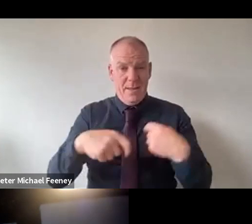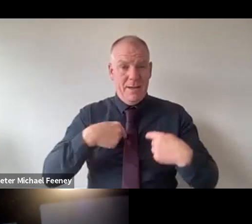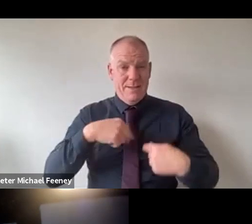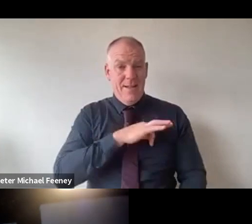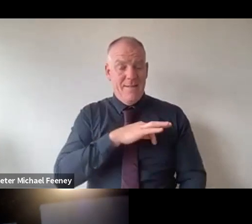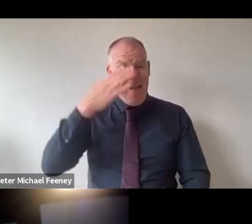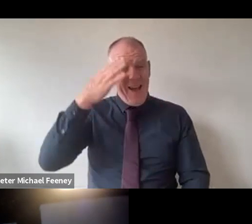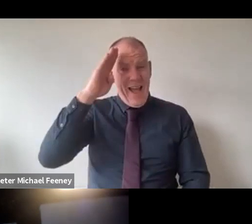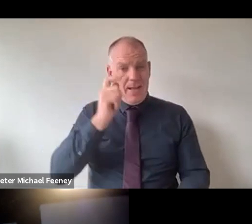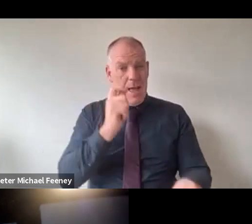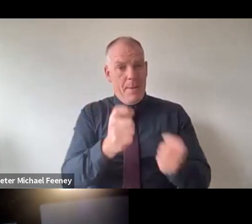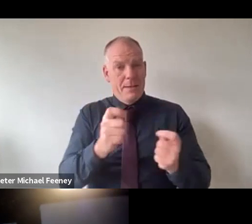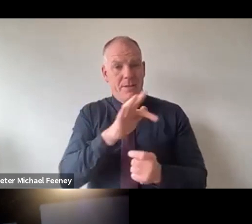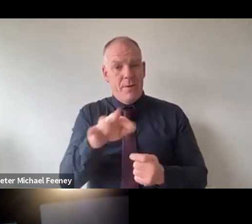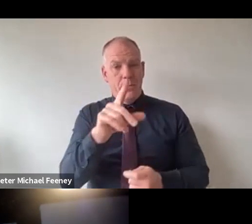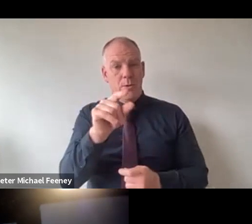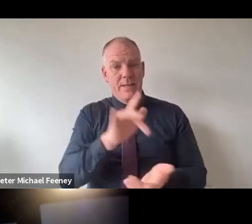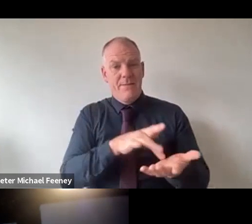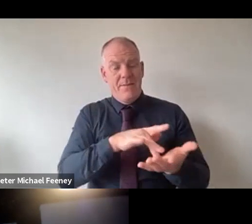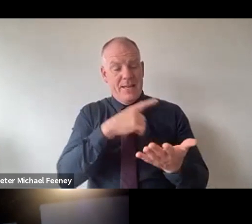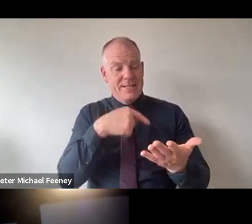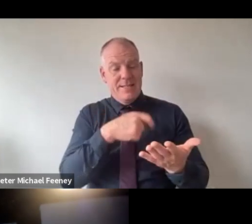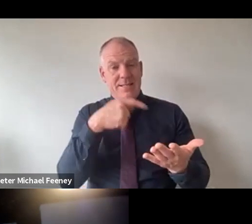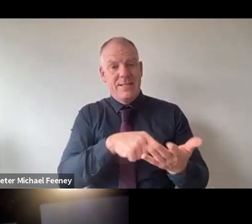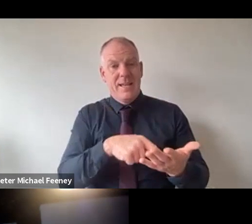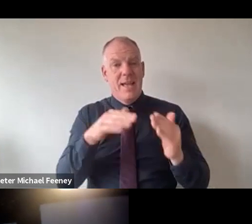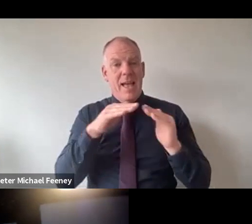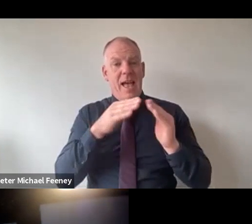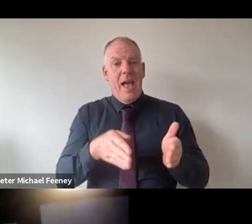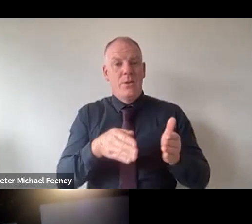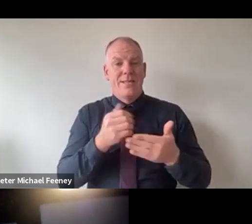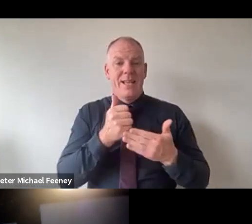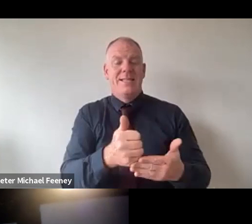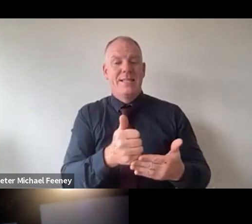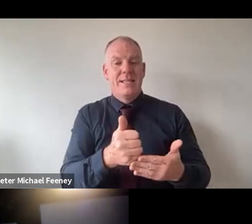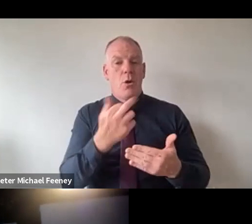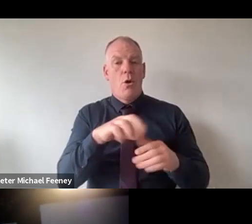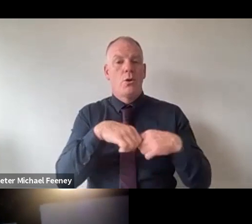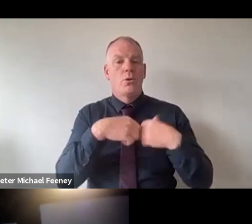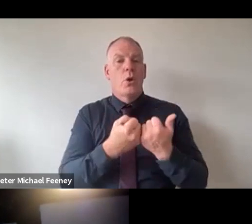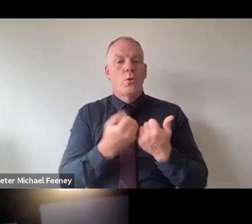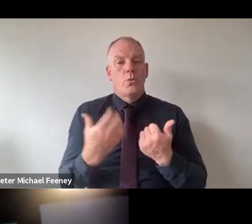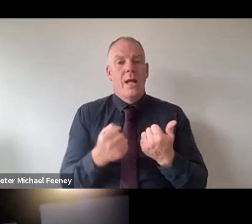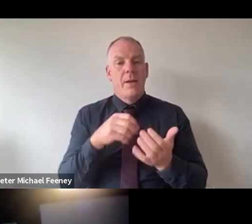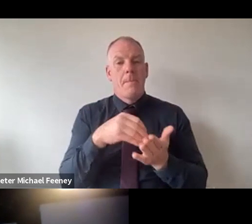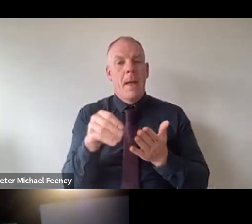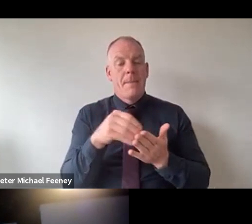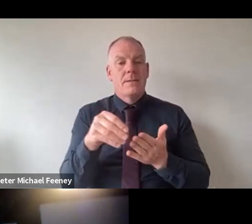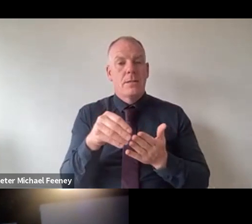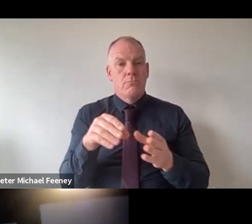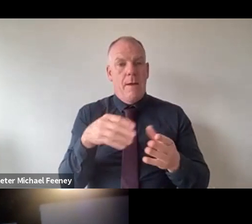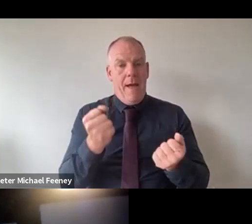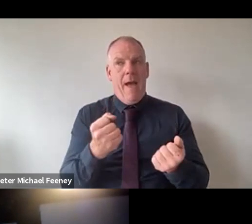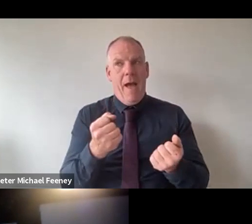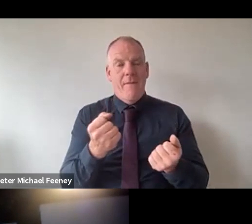an amendment in 2015 introduced housing assistance or social welfare payments, receiving housing